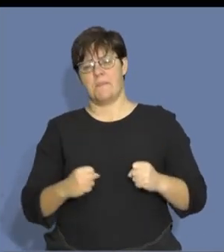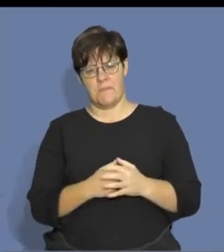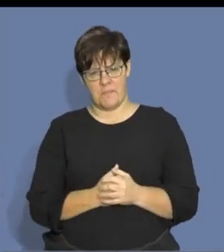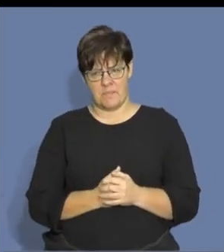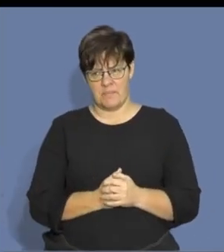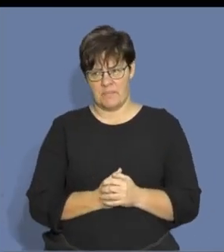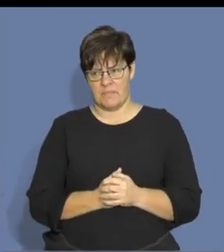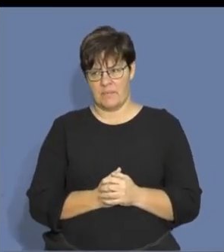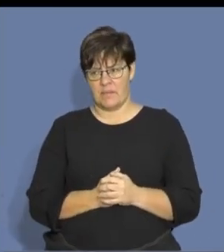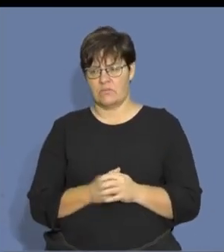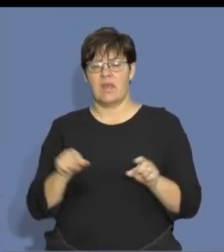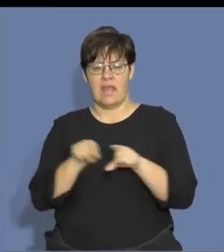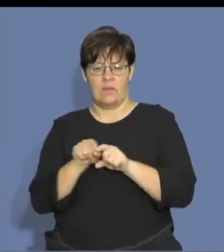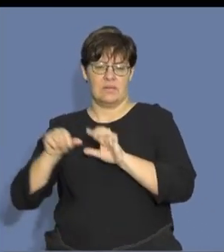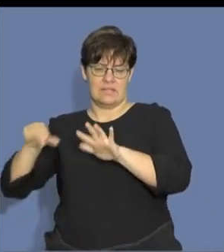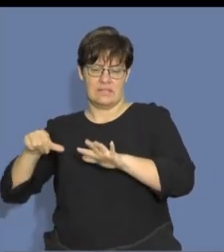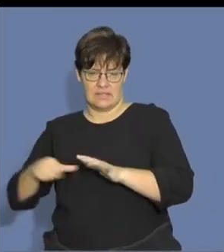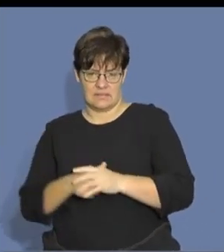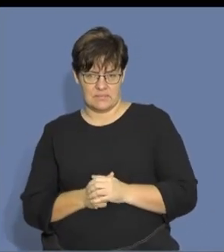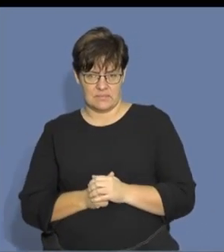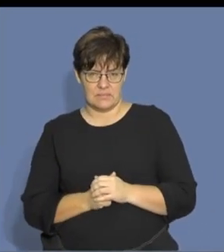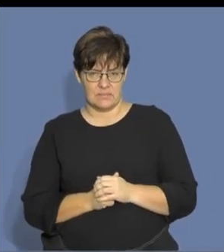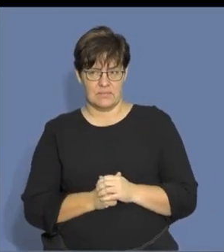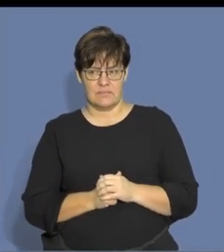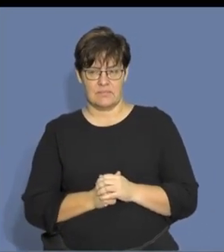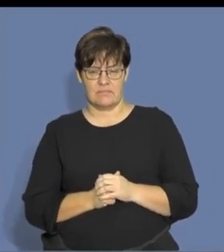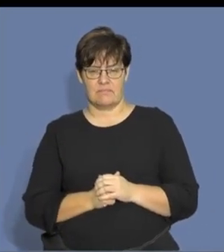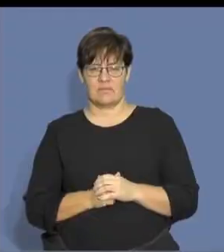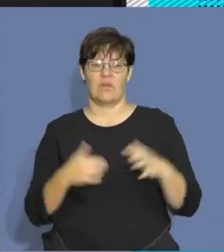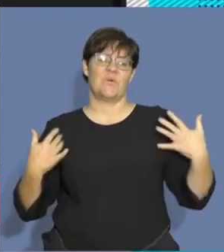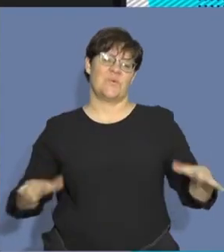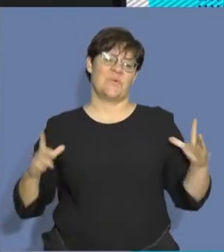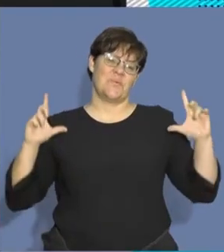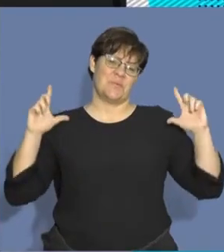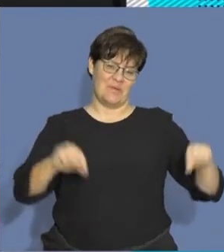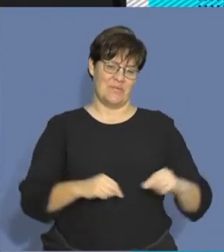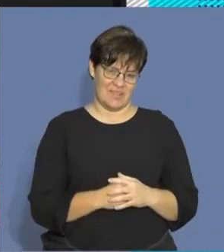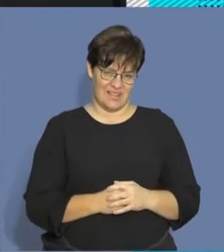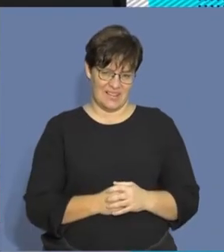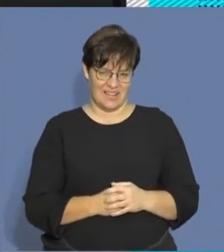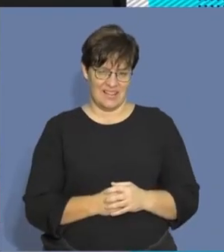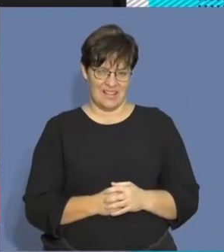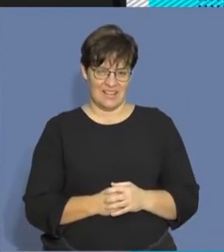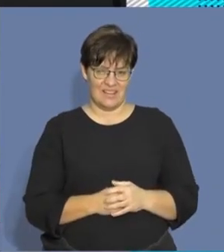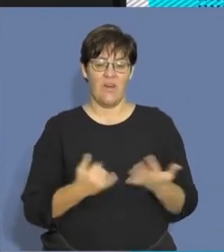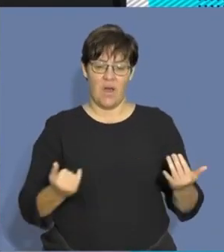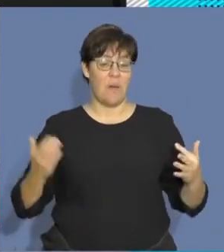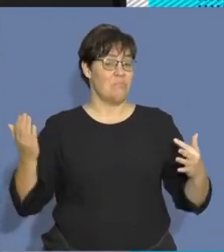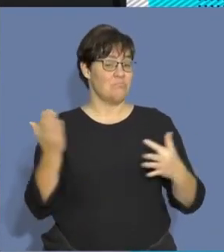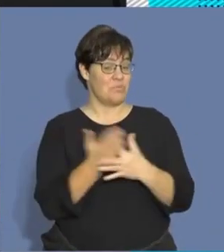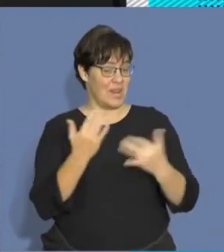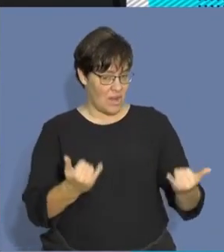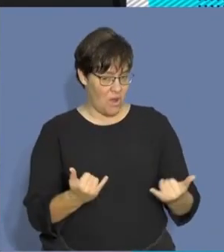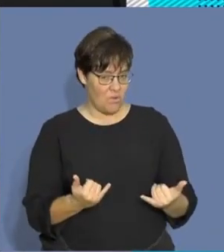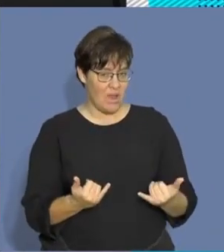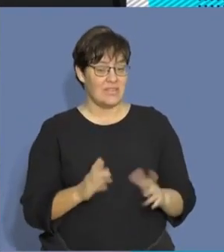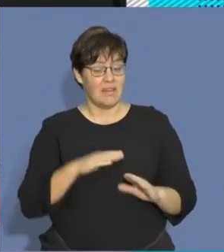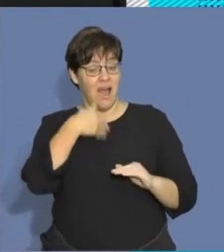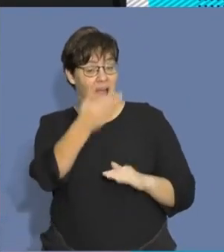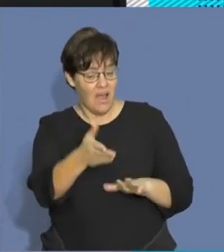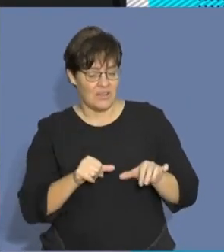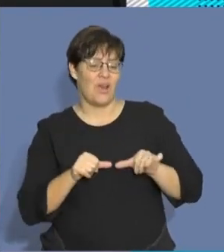it's going to be equal to 16. Wonderful. So we're going to be going to an ad break now. We're going to continue doing